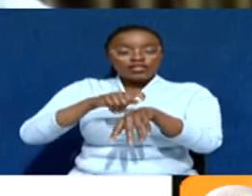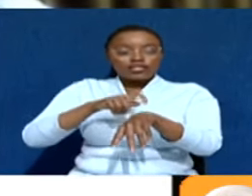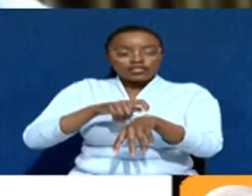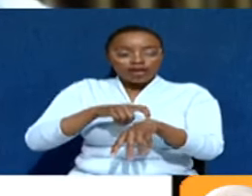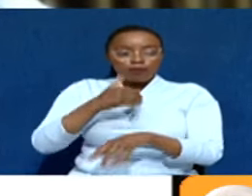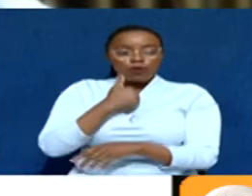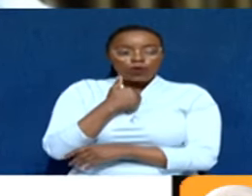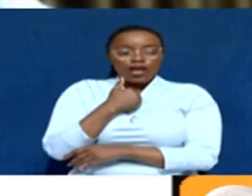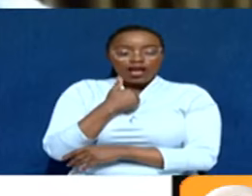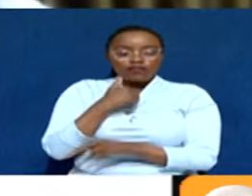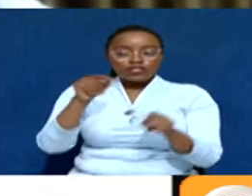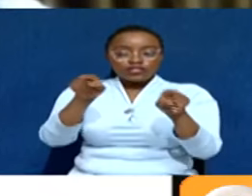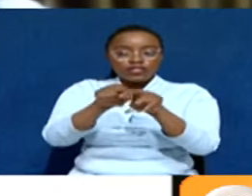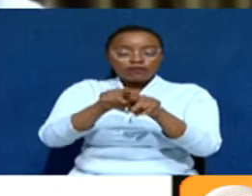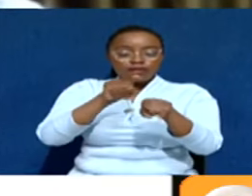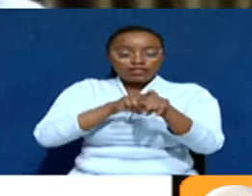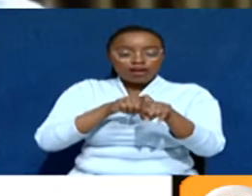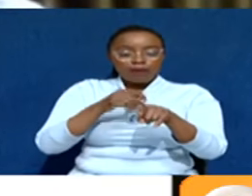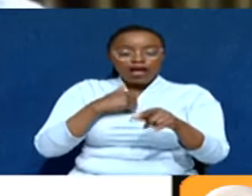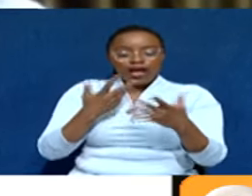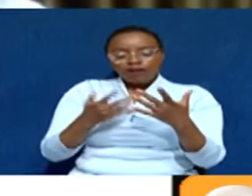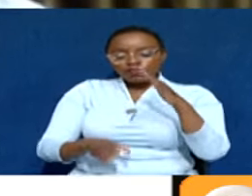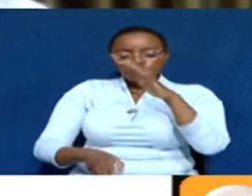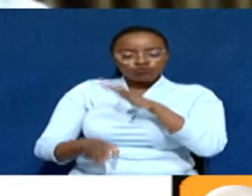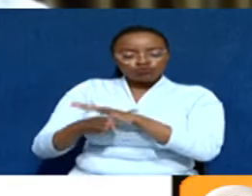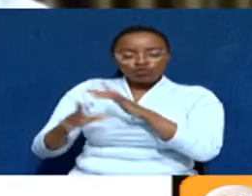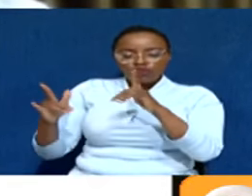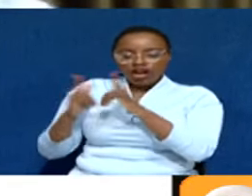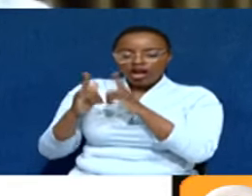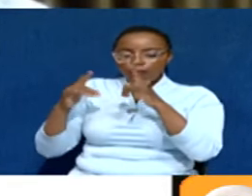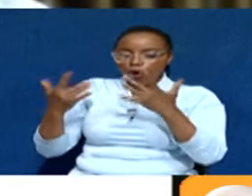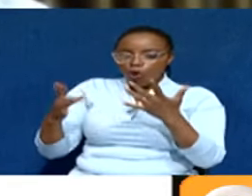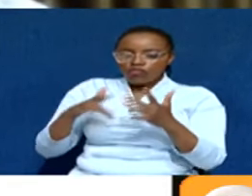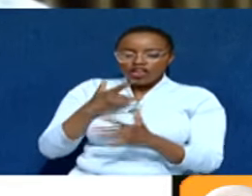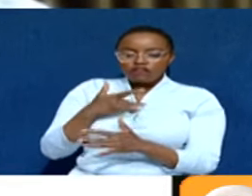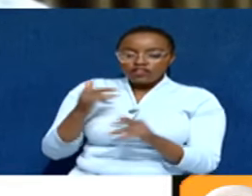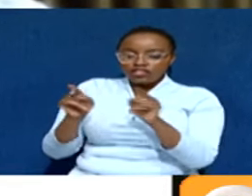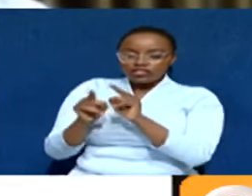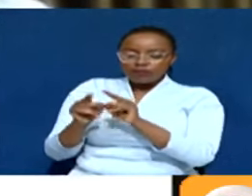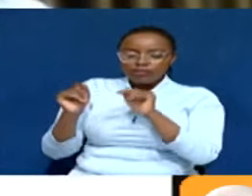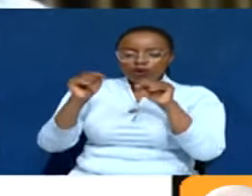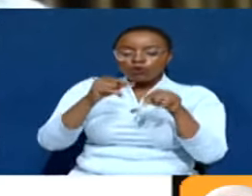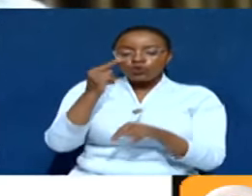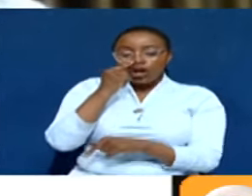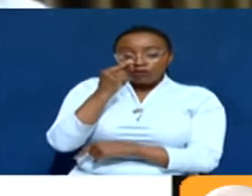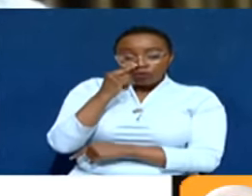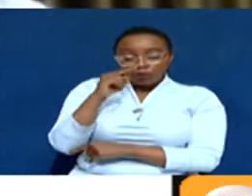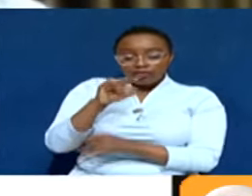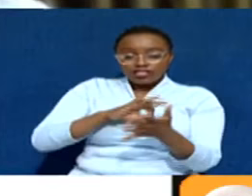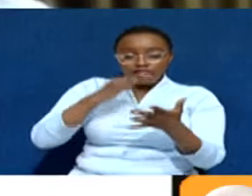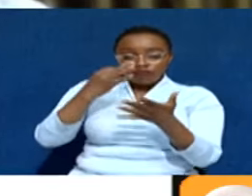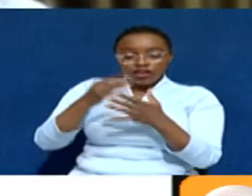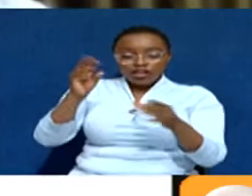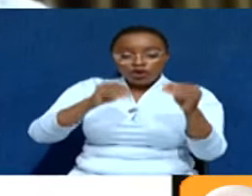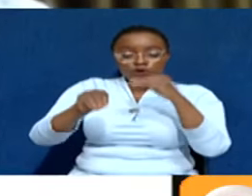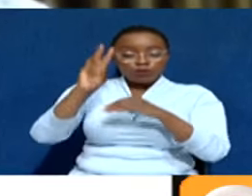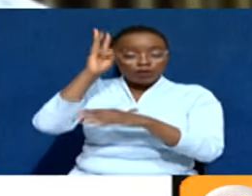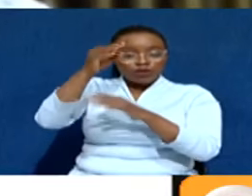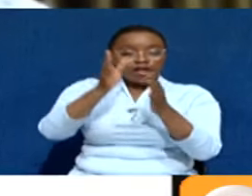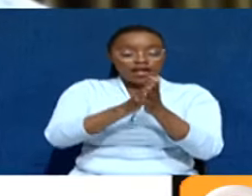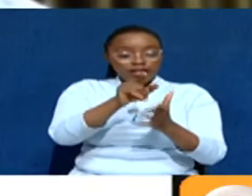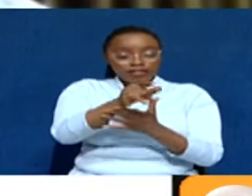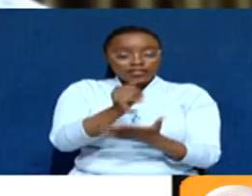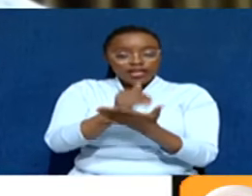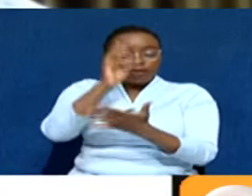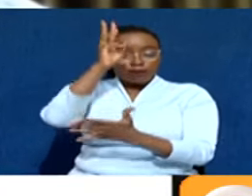are put in deportation camps or they feel like coming home. This fund will be contributory and this